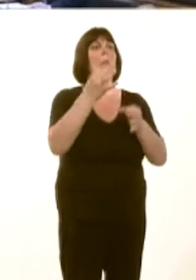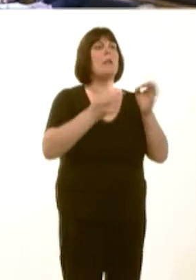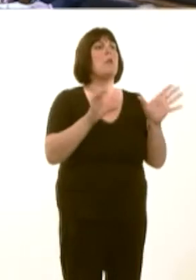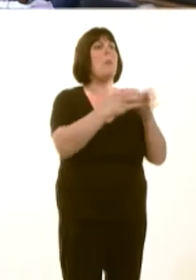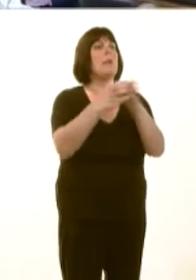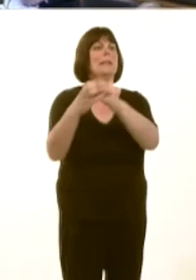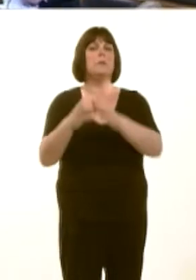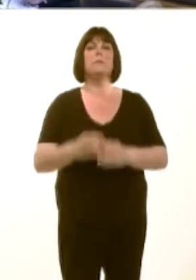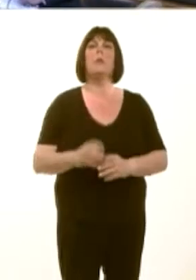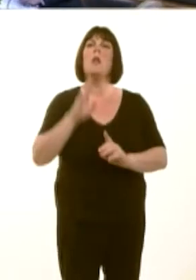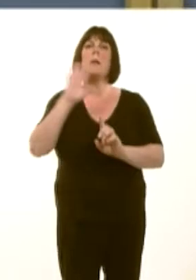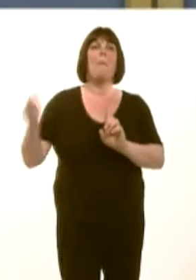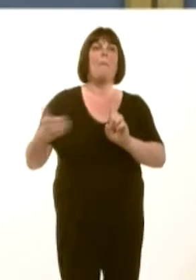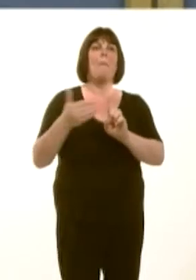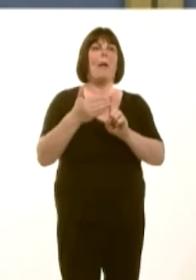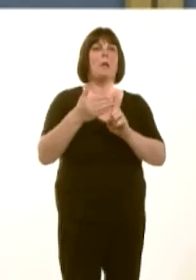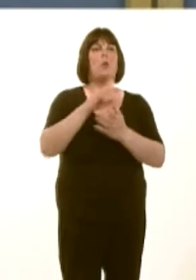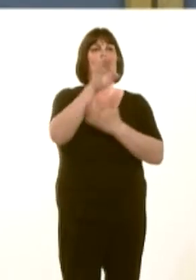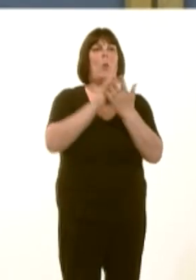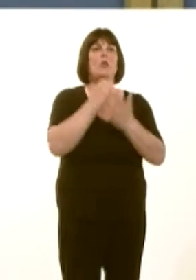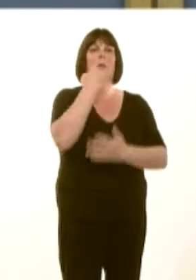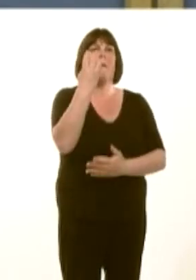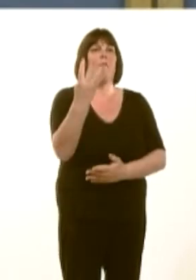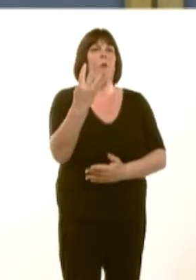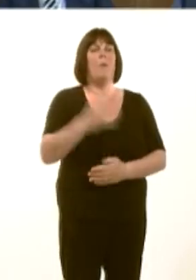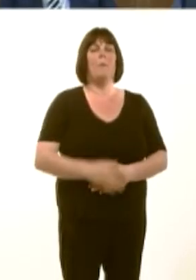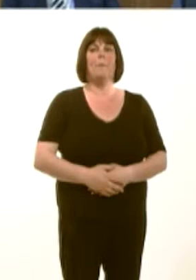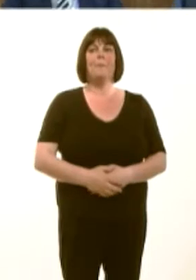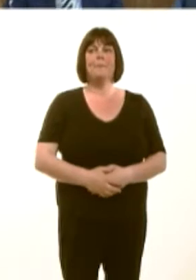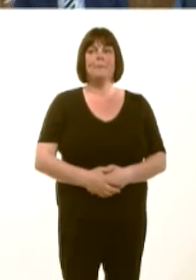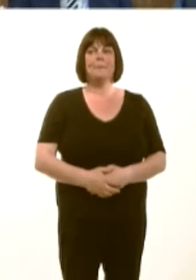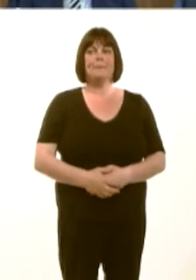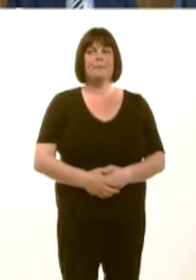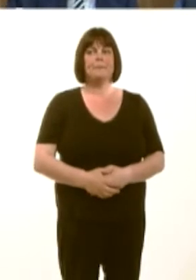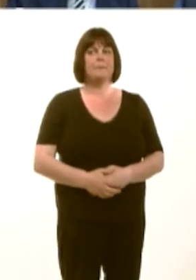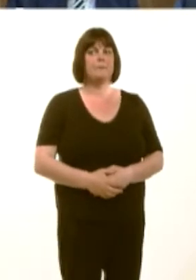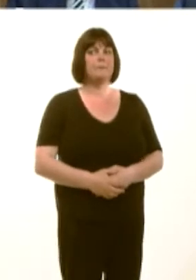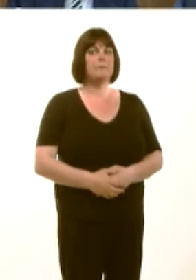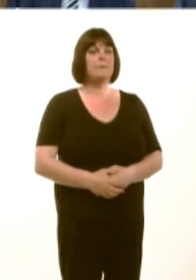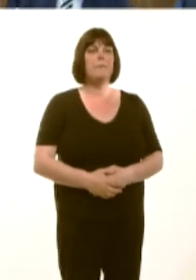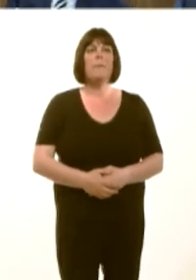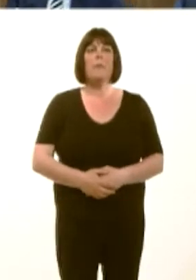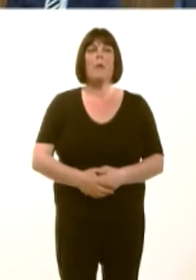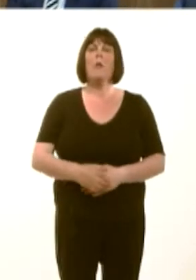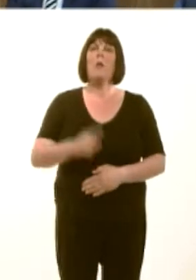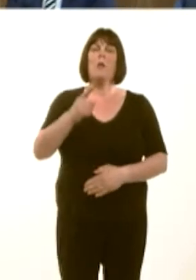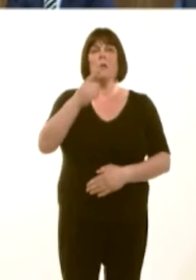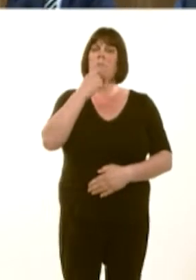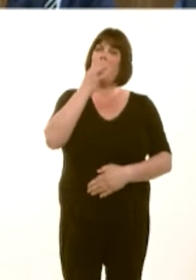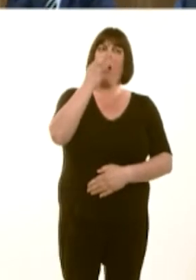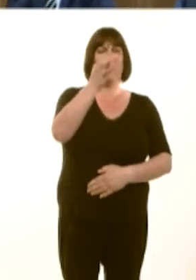We now move back to questions on the paper, and question 4 is Mike Hedges. Will the First Minister make a statement on the operation of the Blue Badge